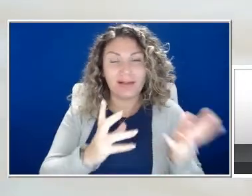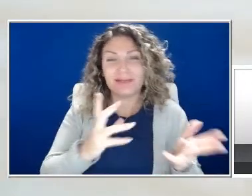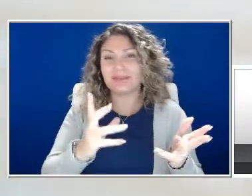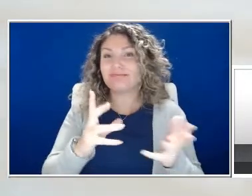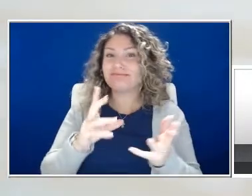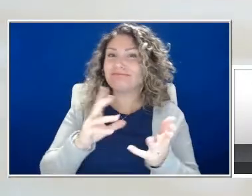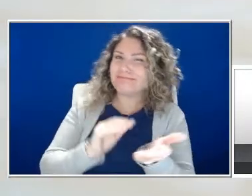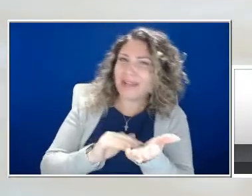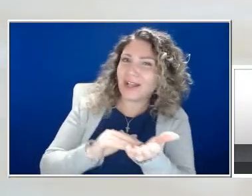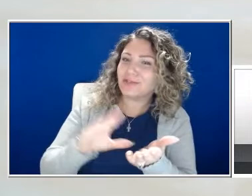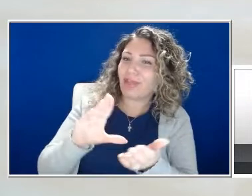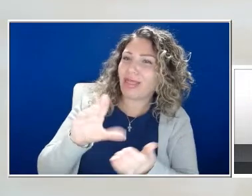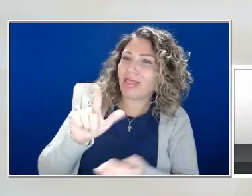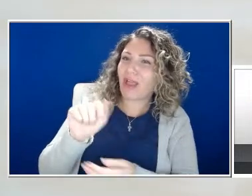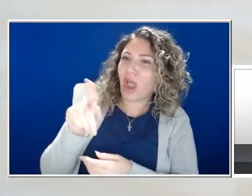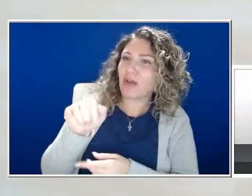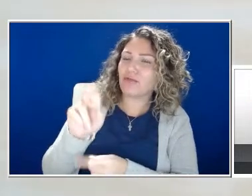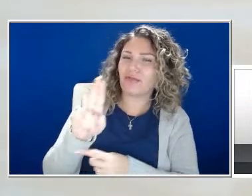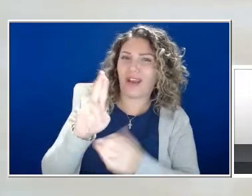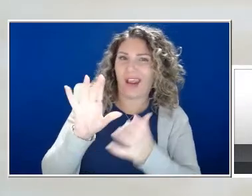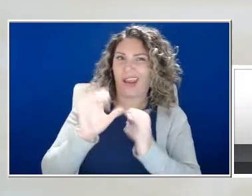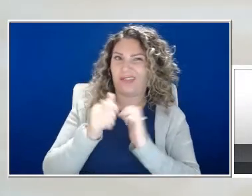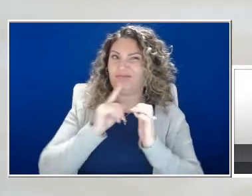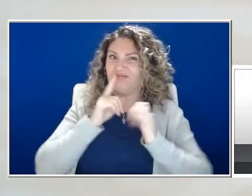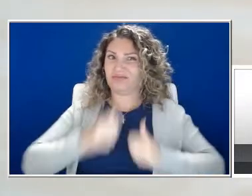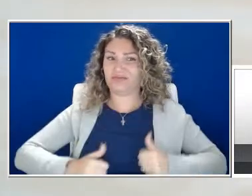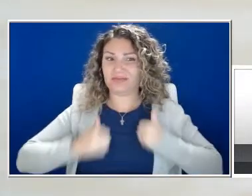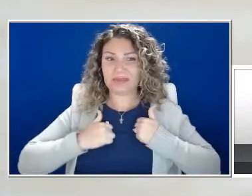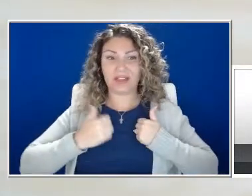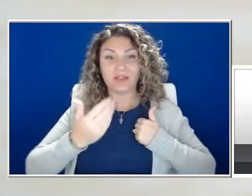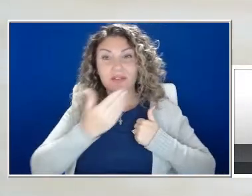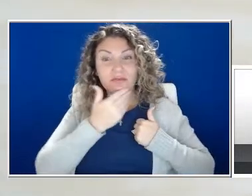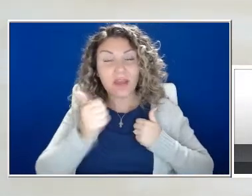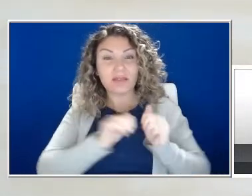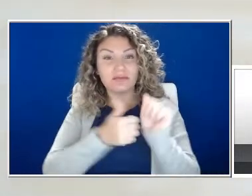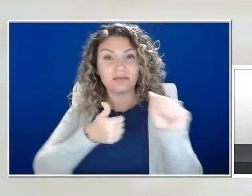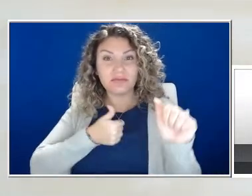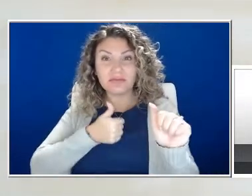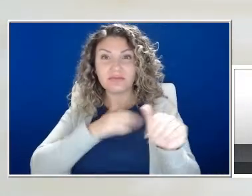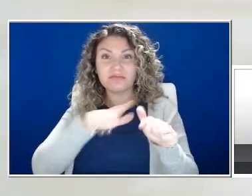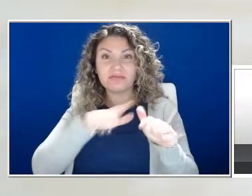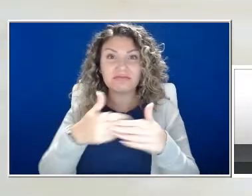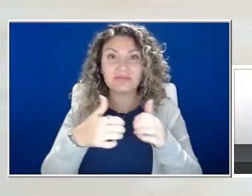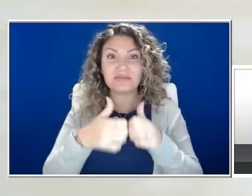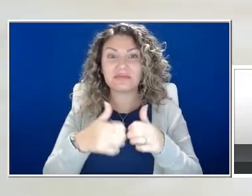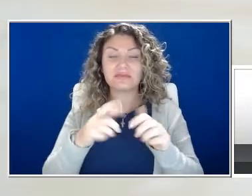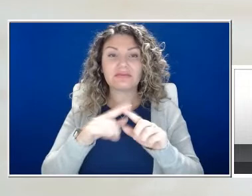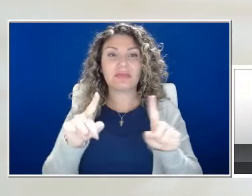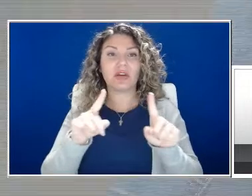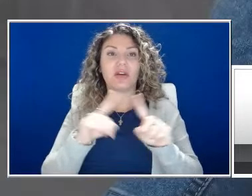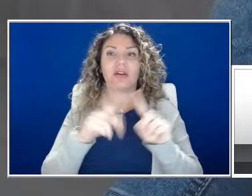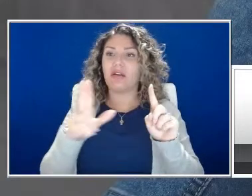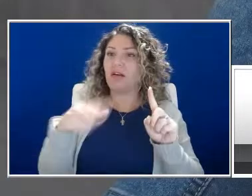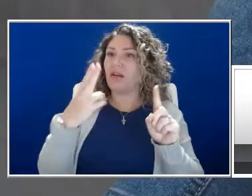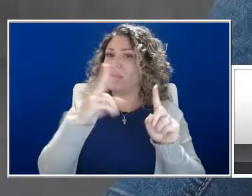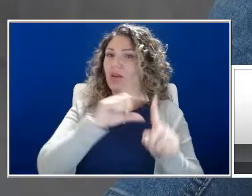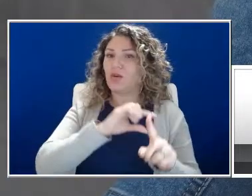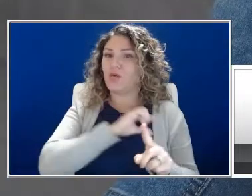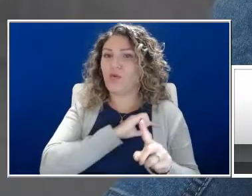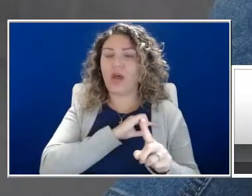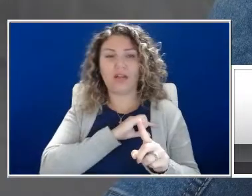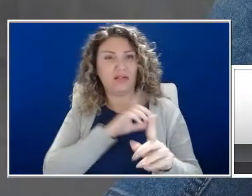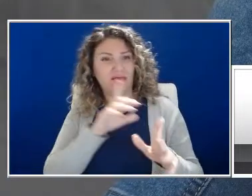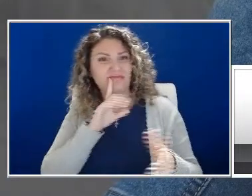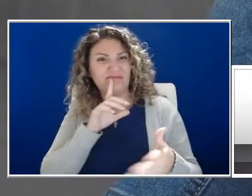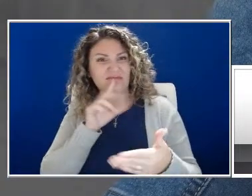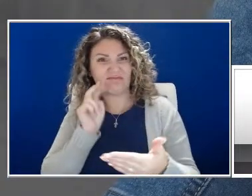how realistic is that? Is it best just to keep them away altogether or try to find some high quality type of screen time? Well, I think it's